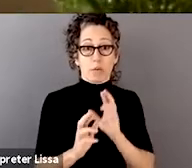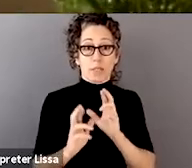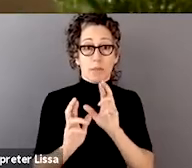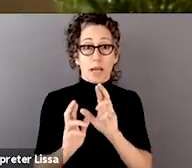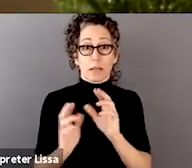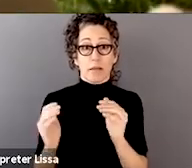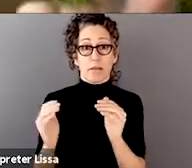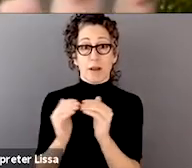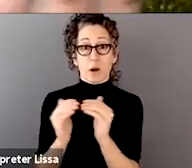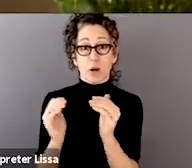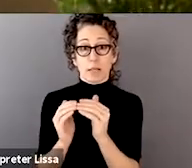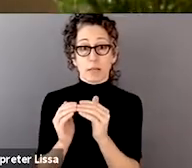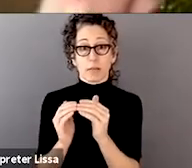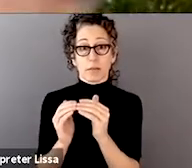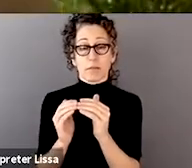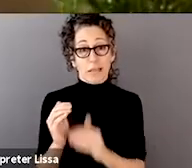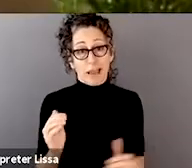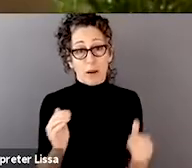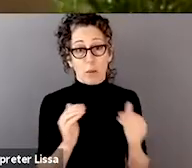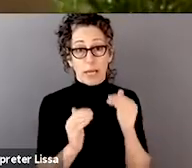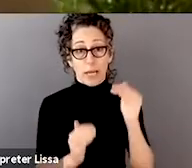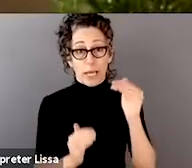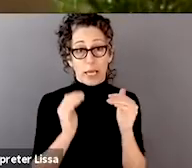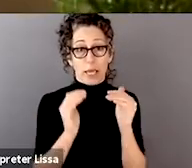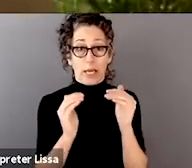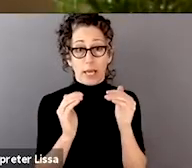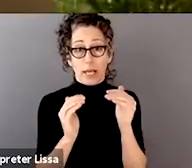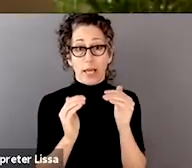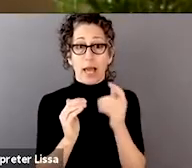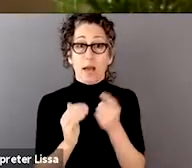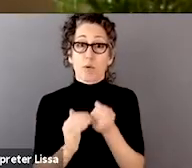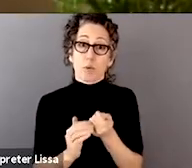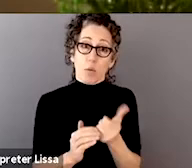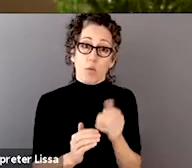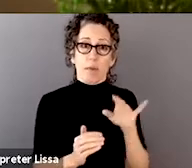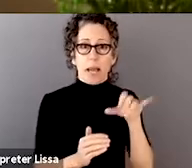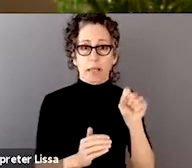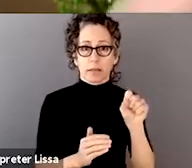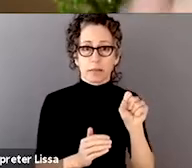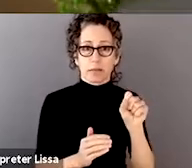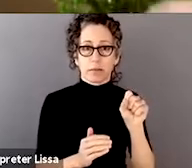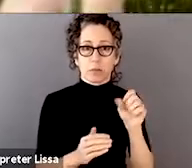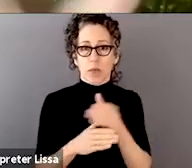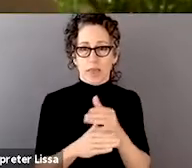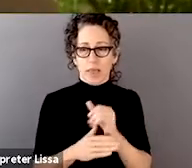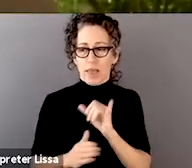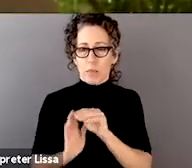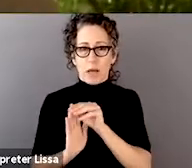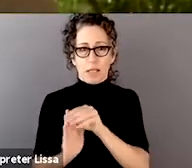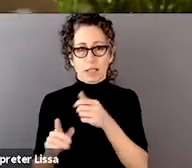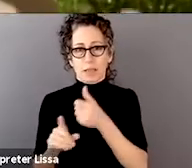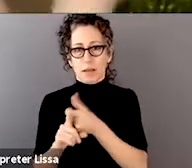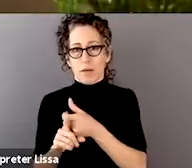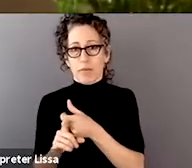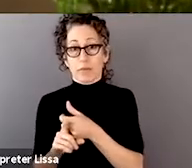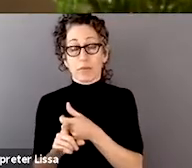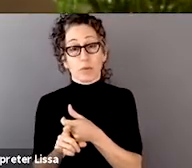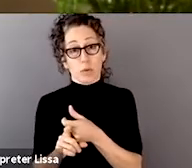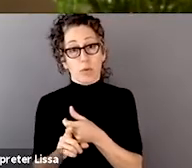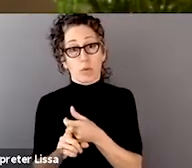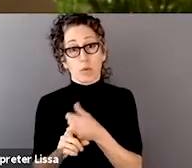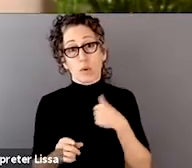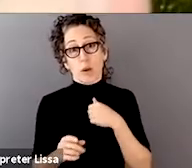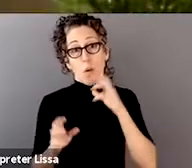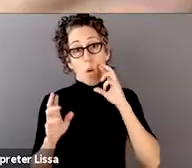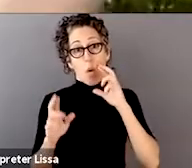and equity and try to remove as many undesirable biases as possible within the models. Thereby, we hope that the decisions